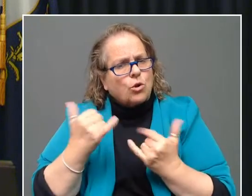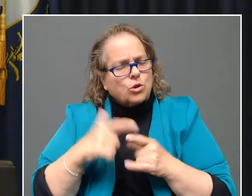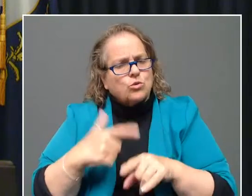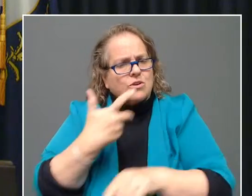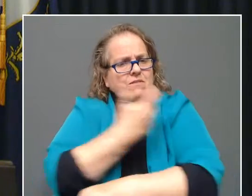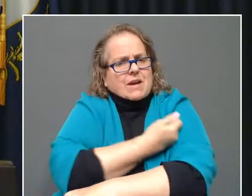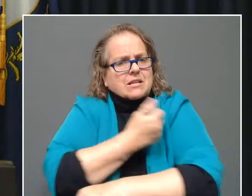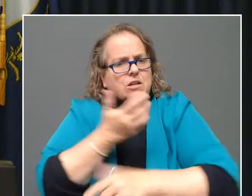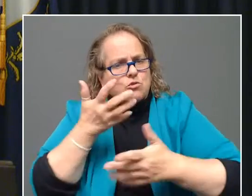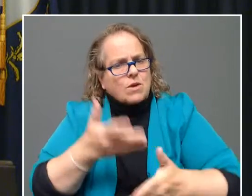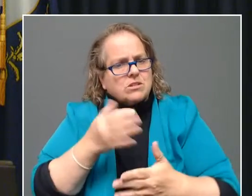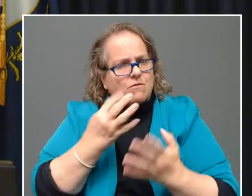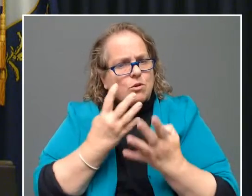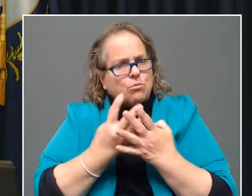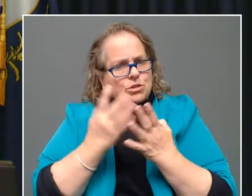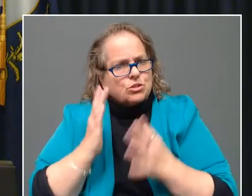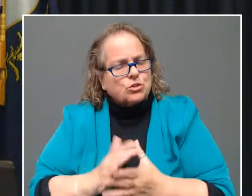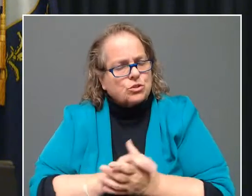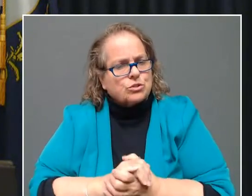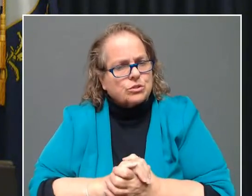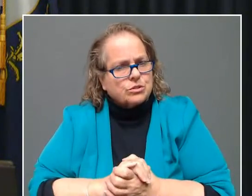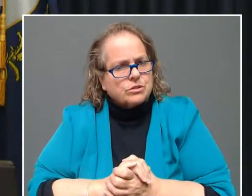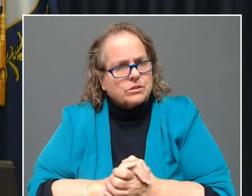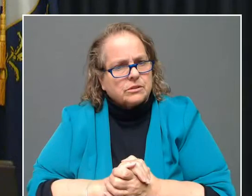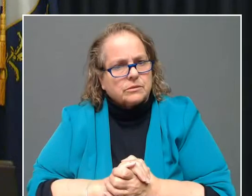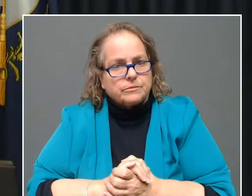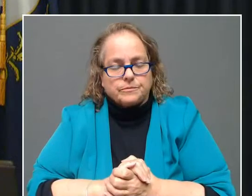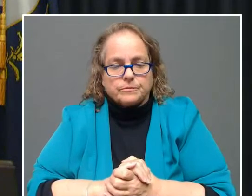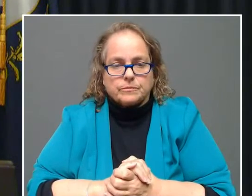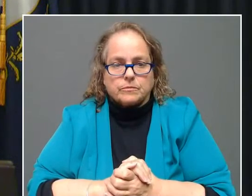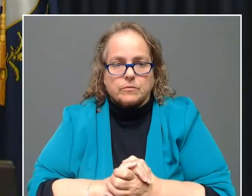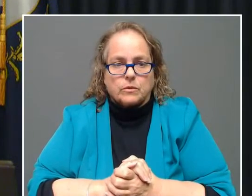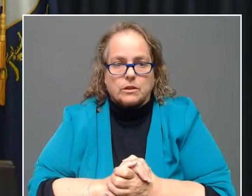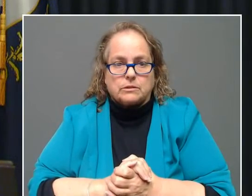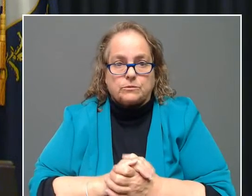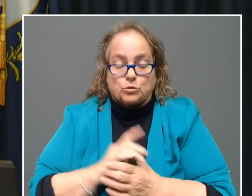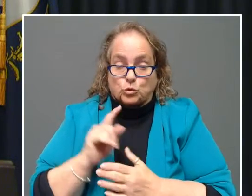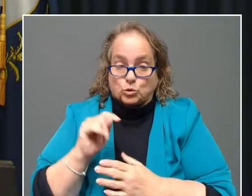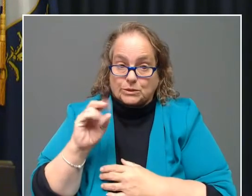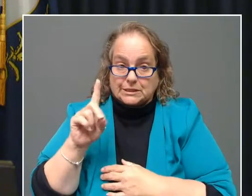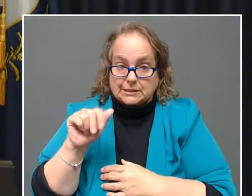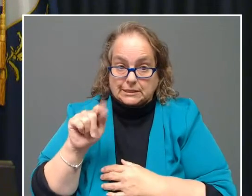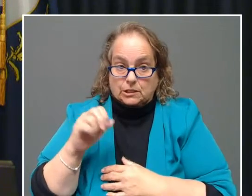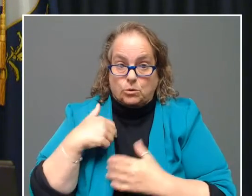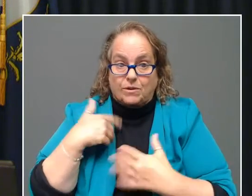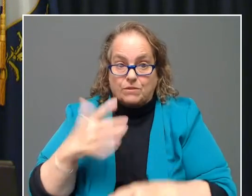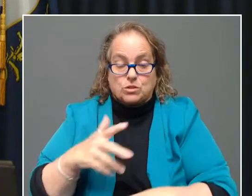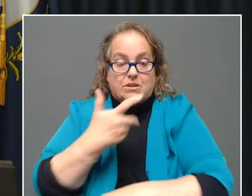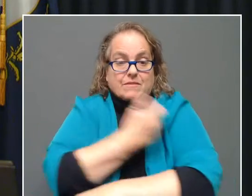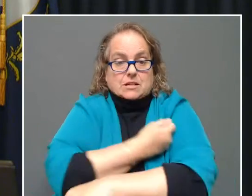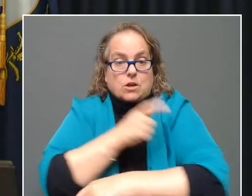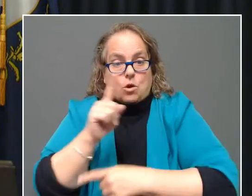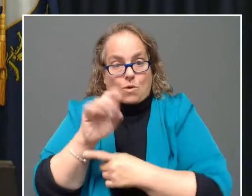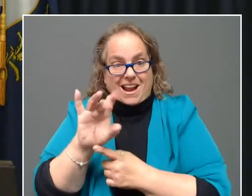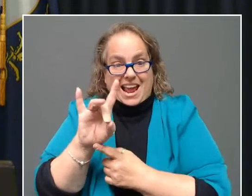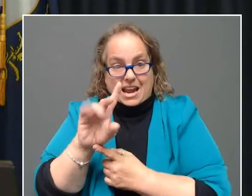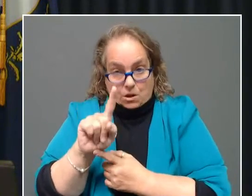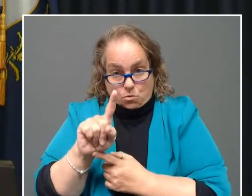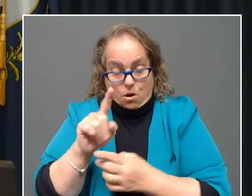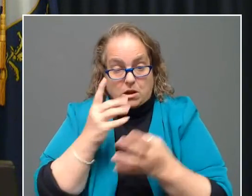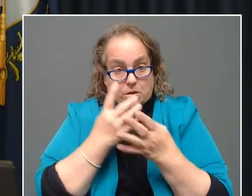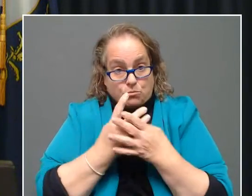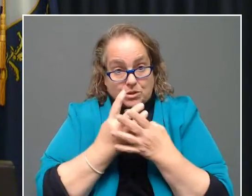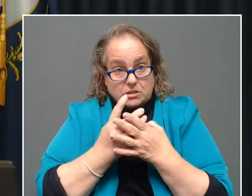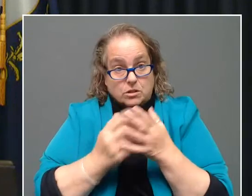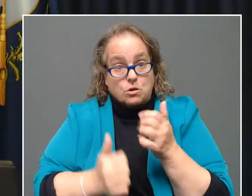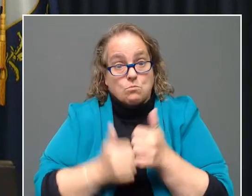of the prisoners? So to date, we have vaccinated 181 inmates, the majority in